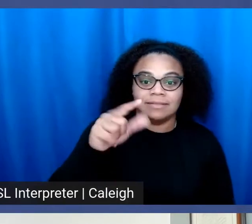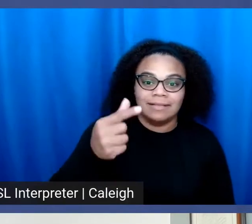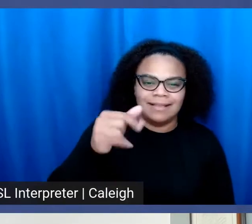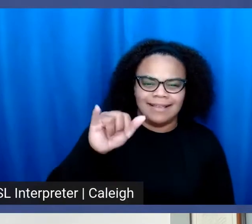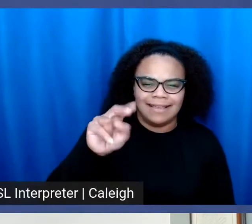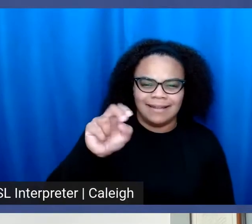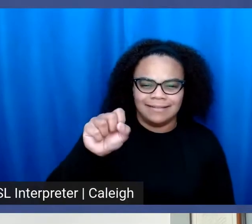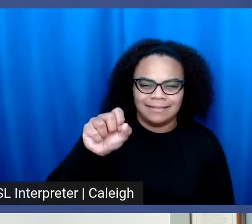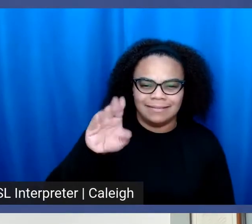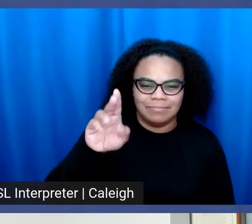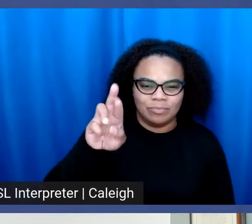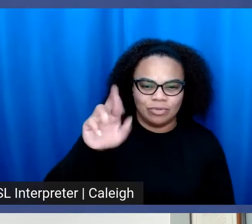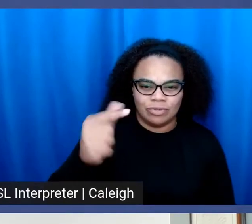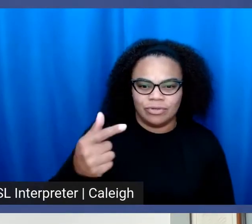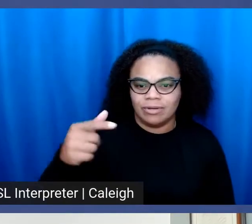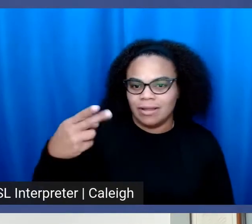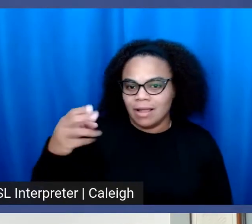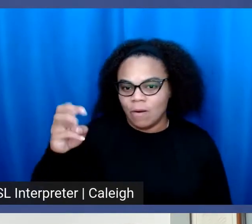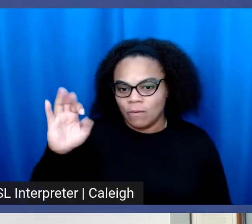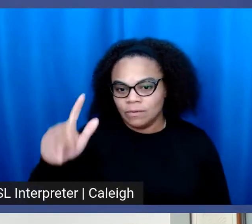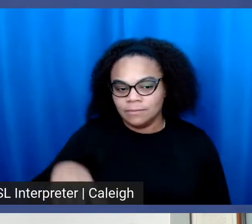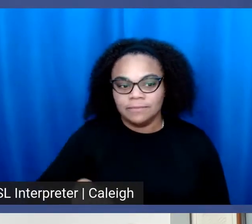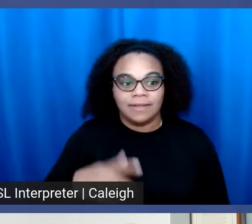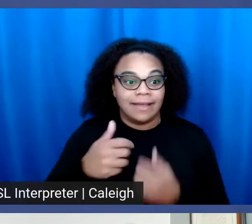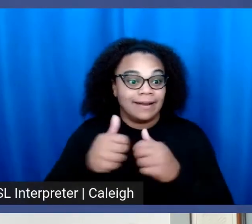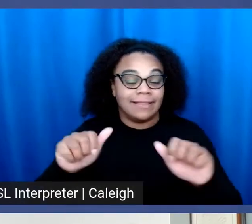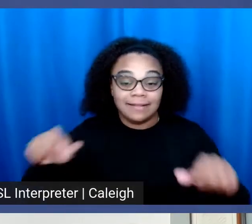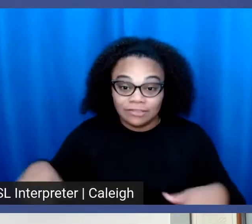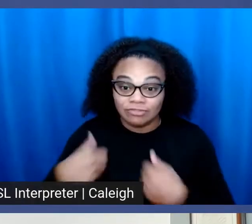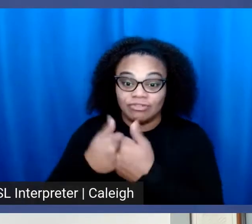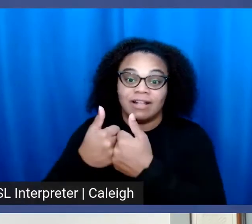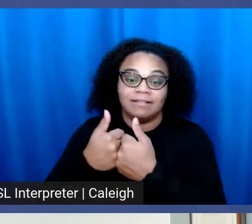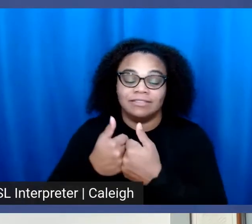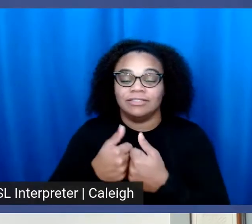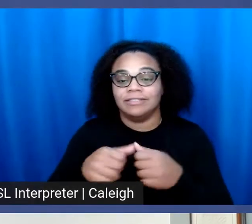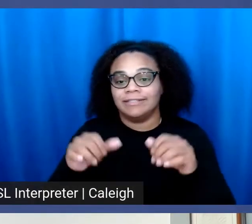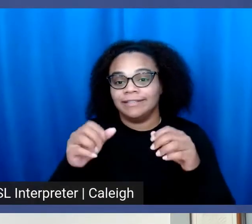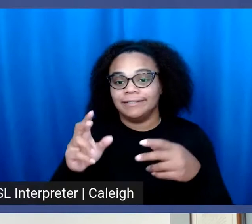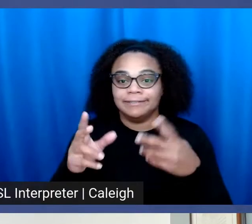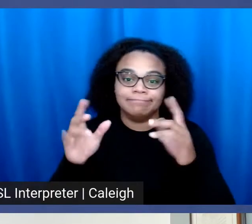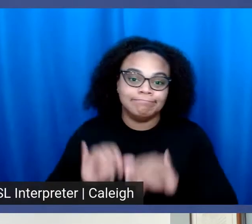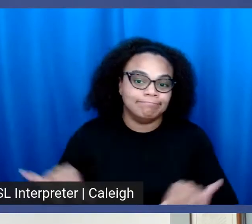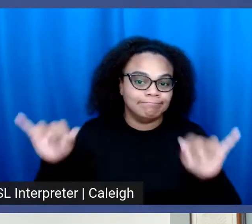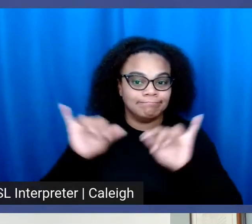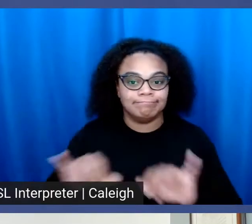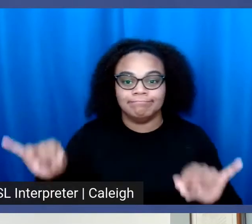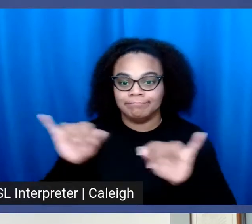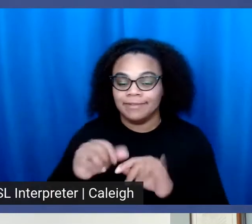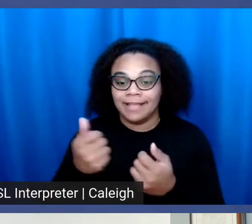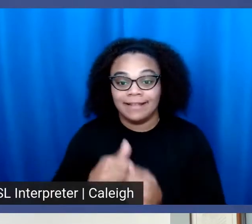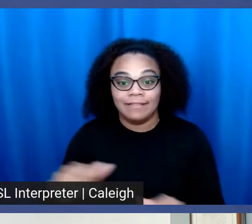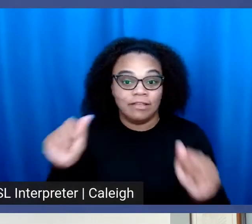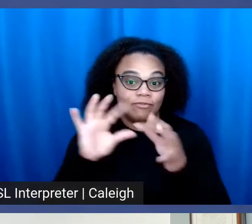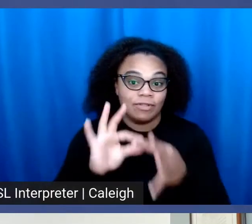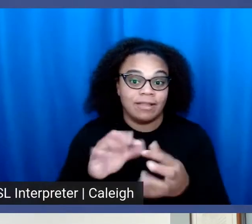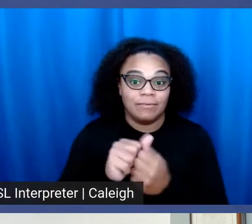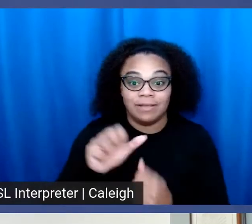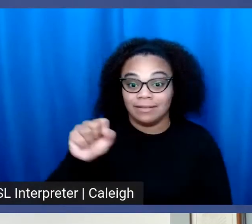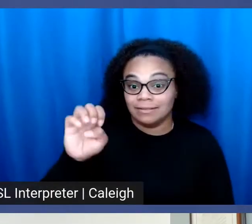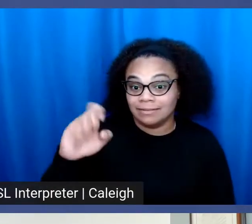Anything that challenges the status quo having to do with sex has historically been targeted